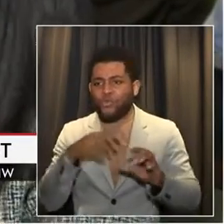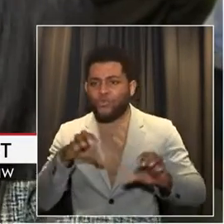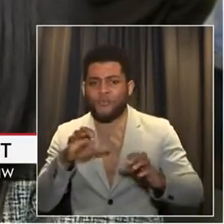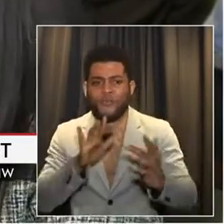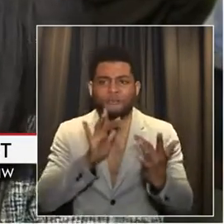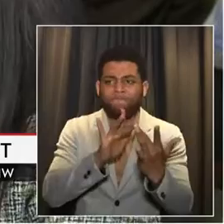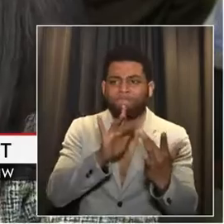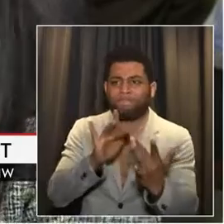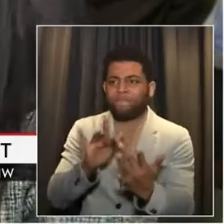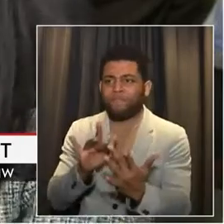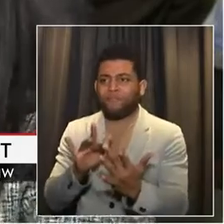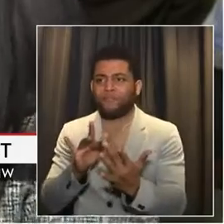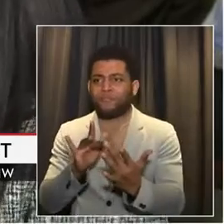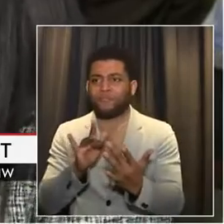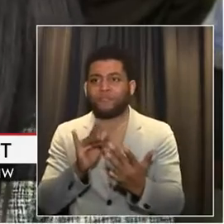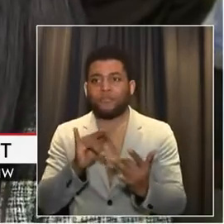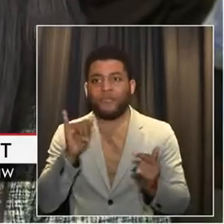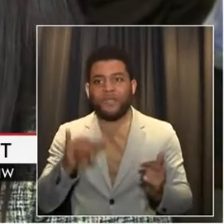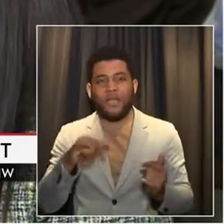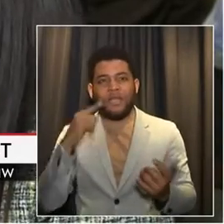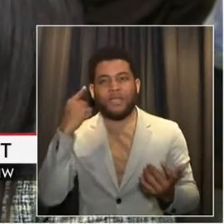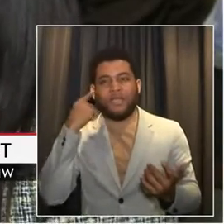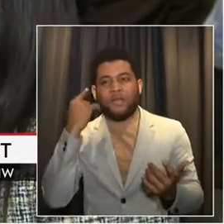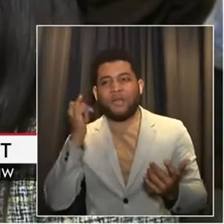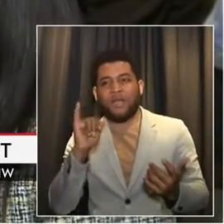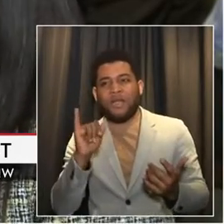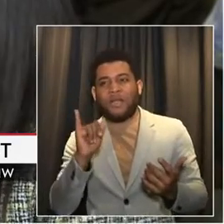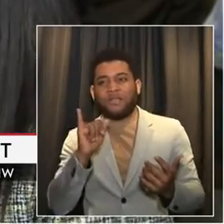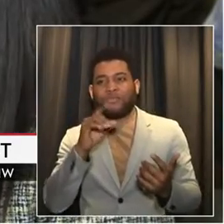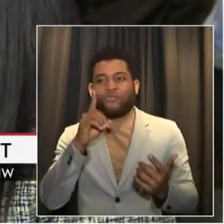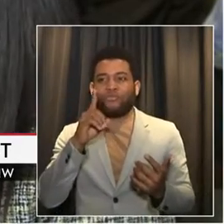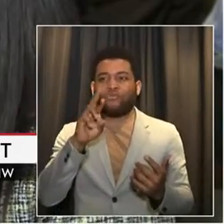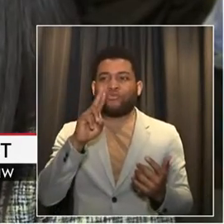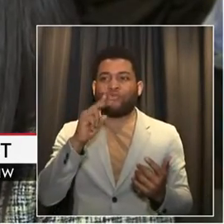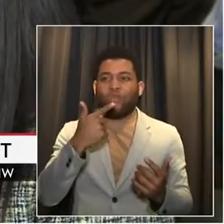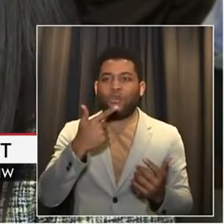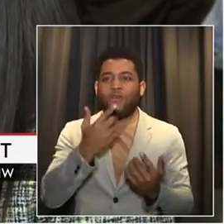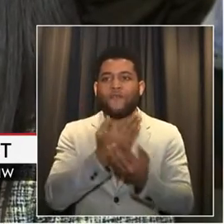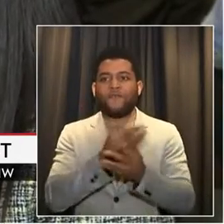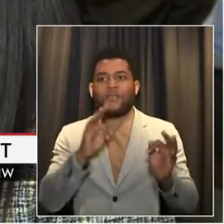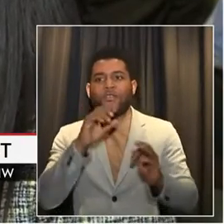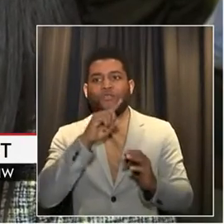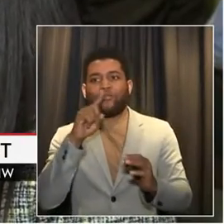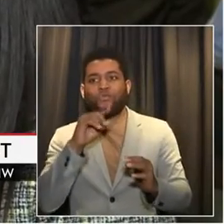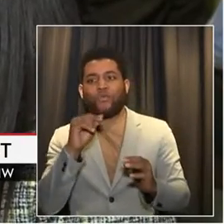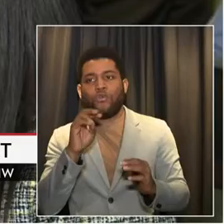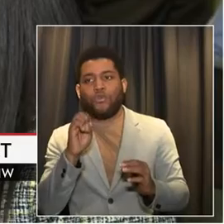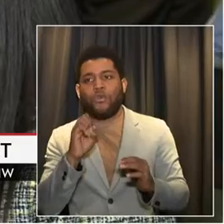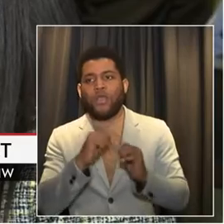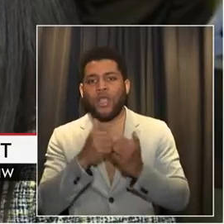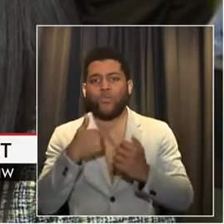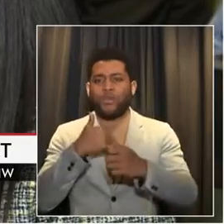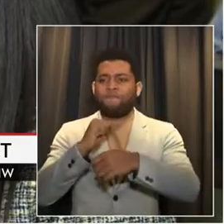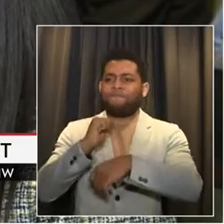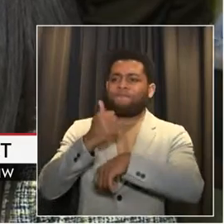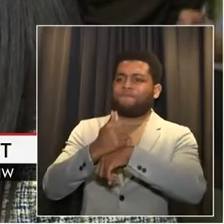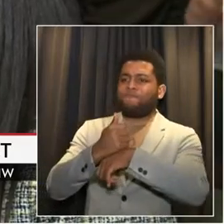what it would look like to put a drug-free zone in an area. I mean, I think MPD is very sensitive to